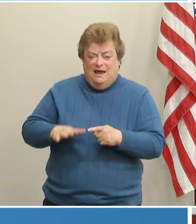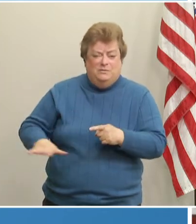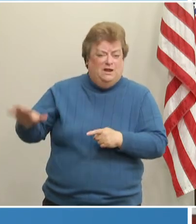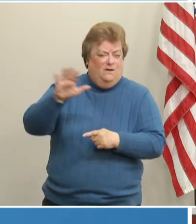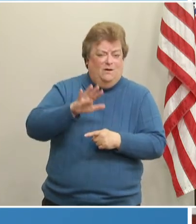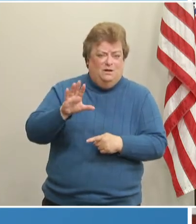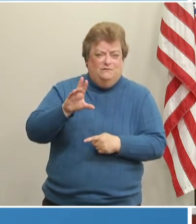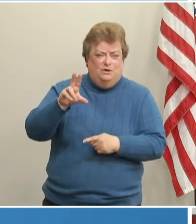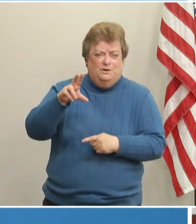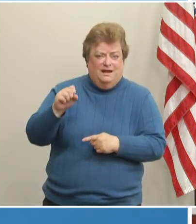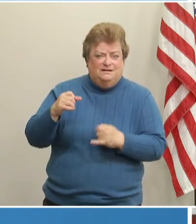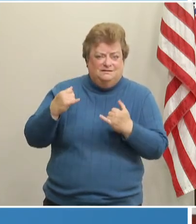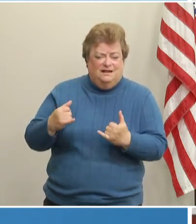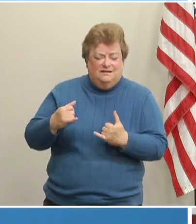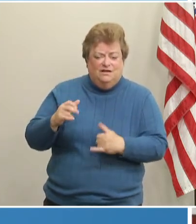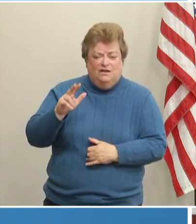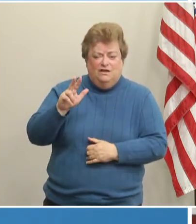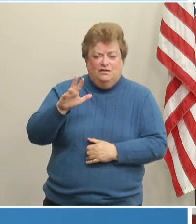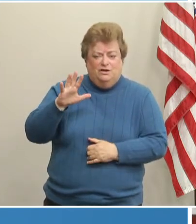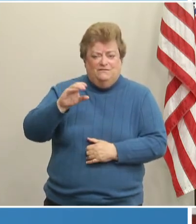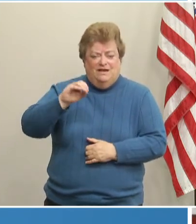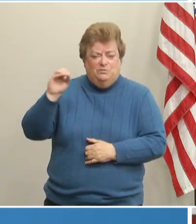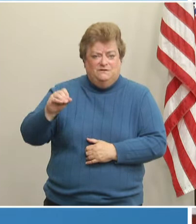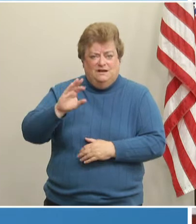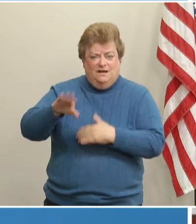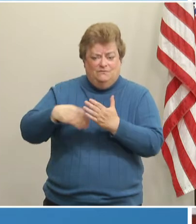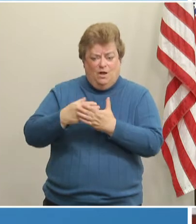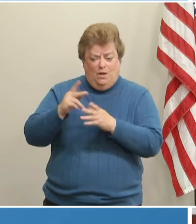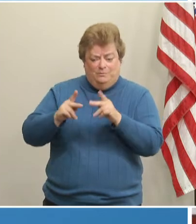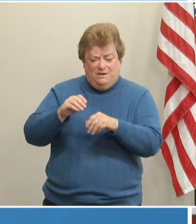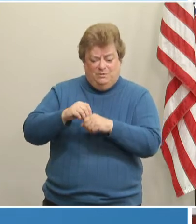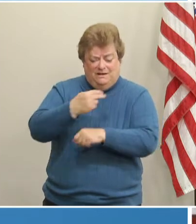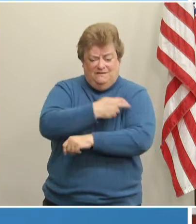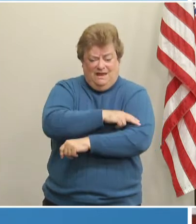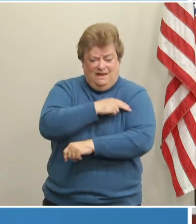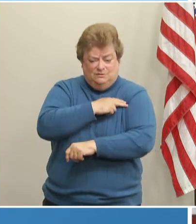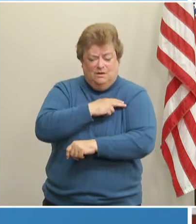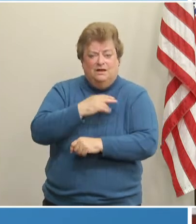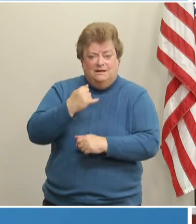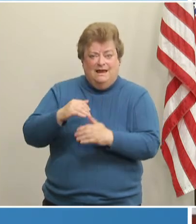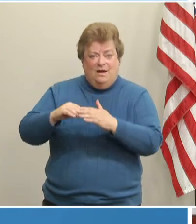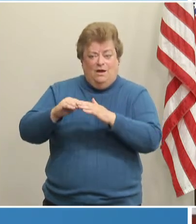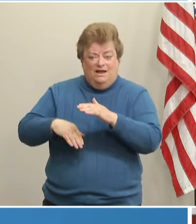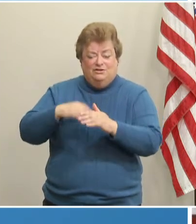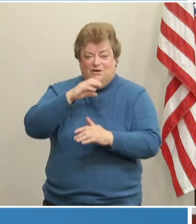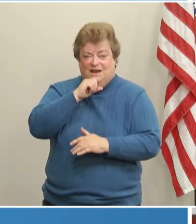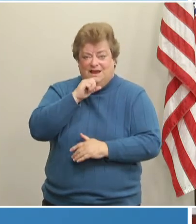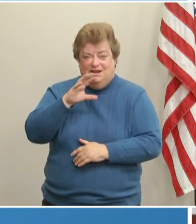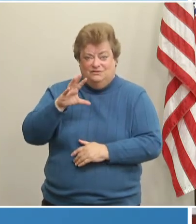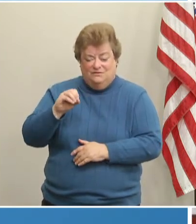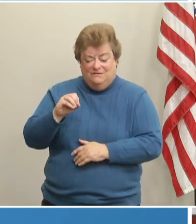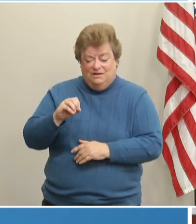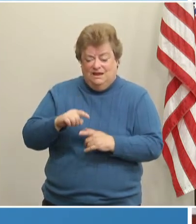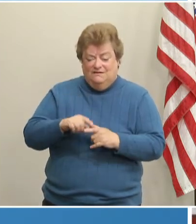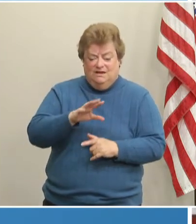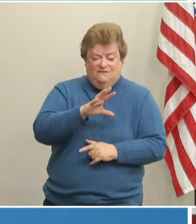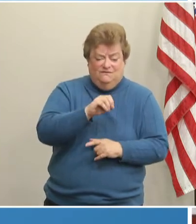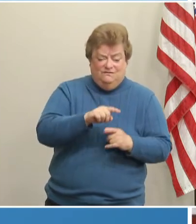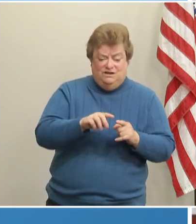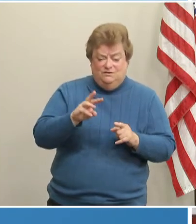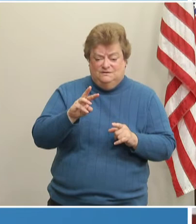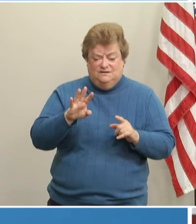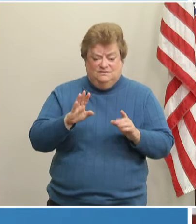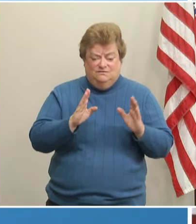the data. 35% of all hospitalizations right now in the US are under the age of 50, and if you go 50 to 64, it comes